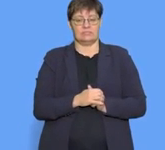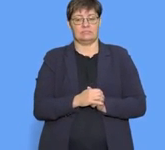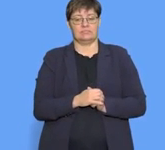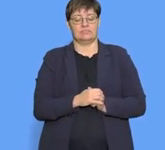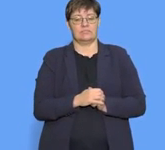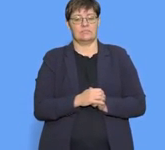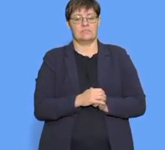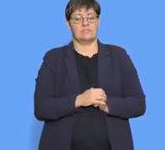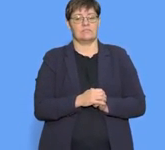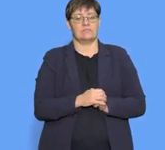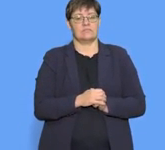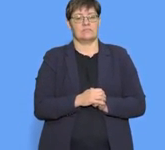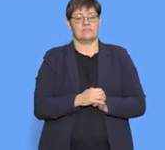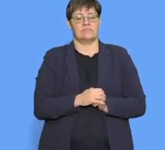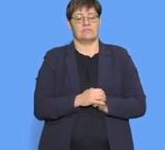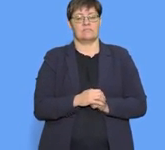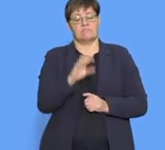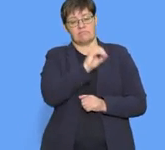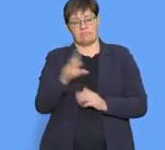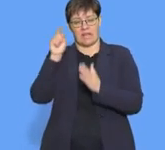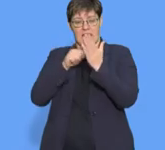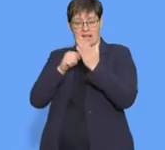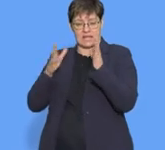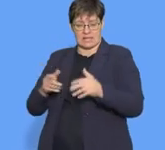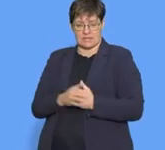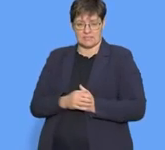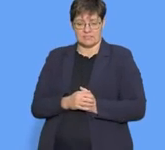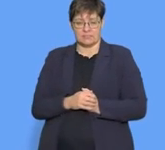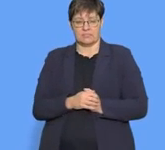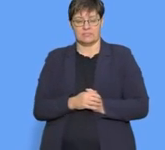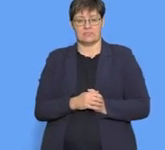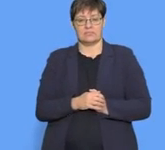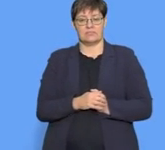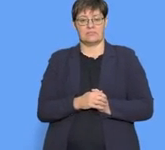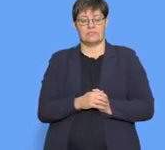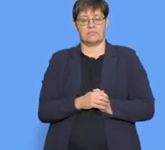by sine of 50. Okay, put this into our calculator quickly.